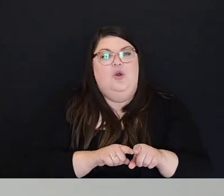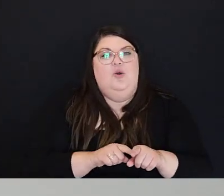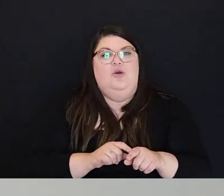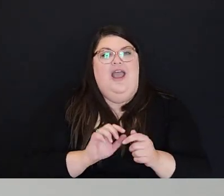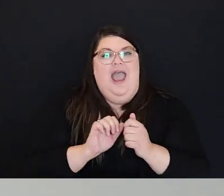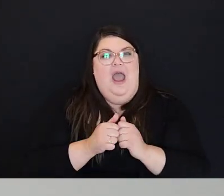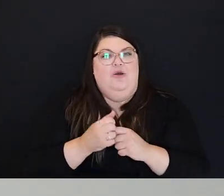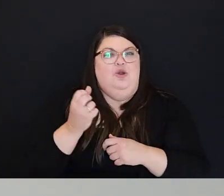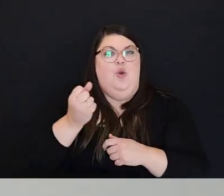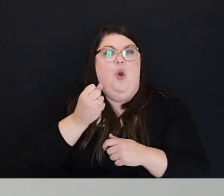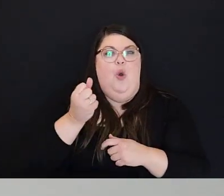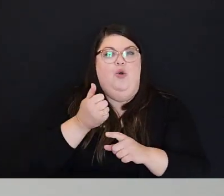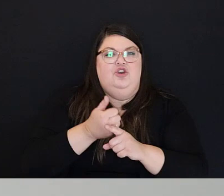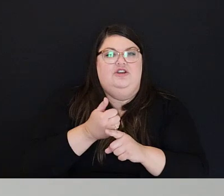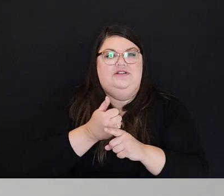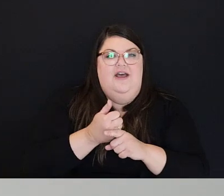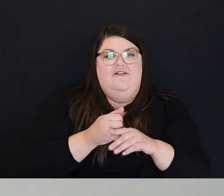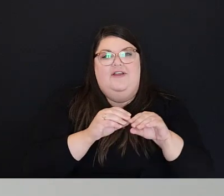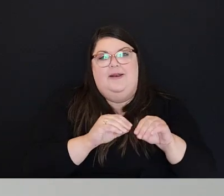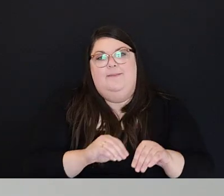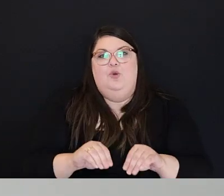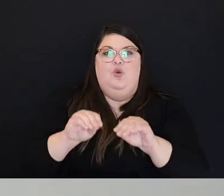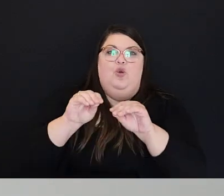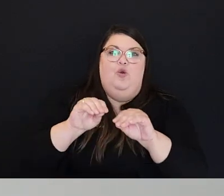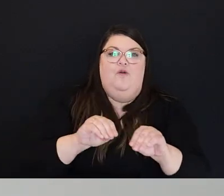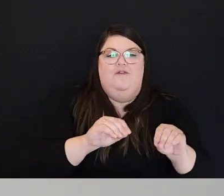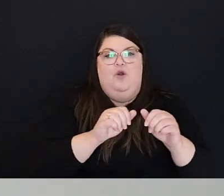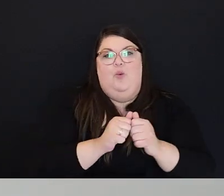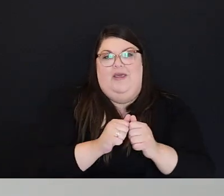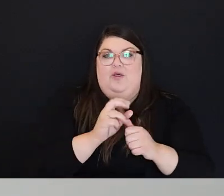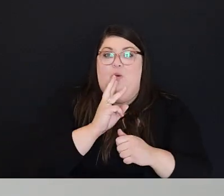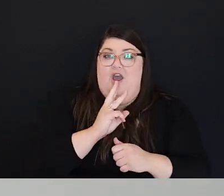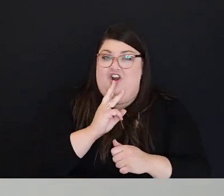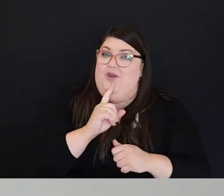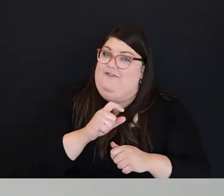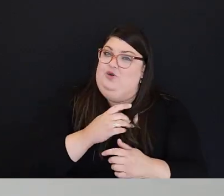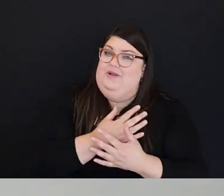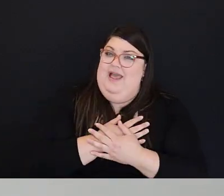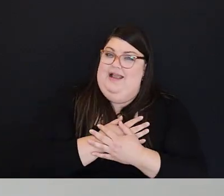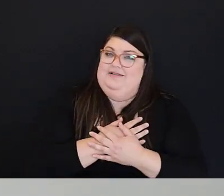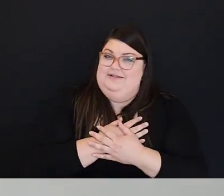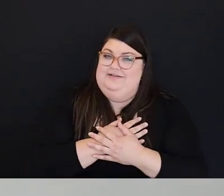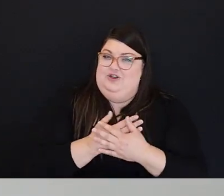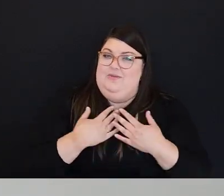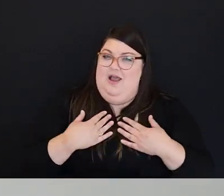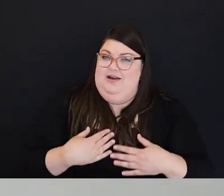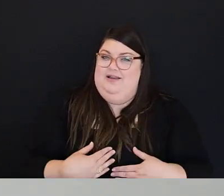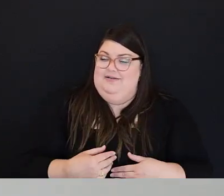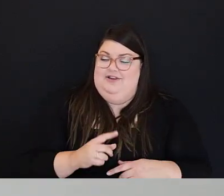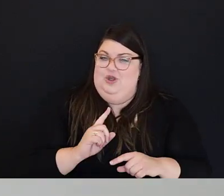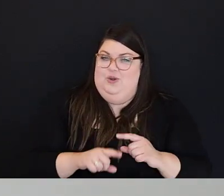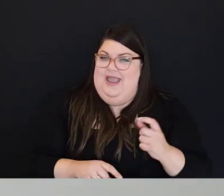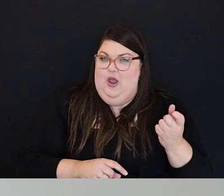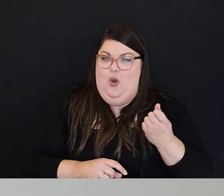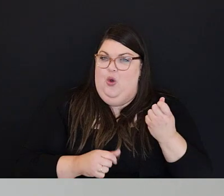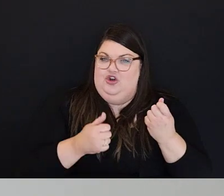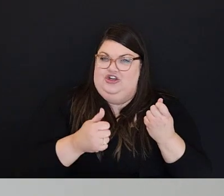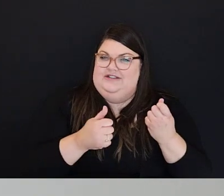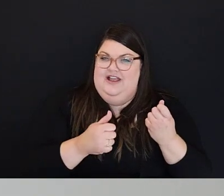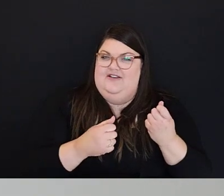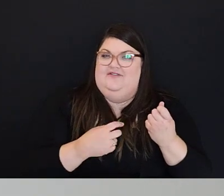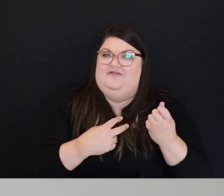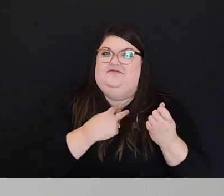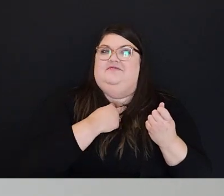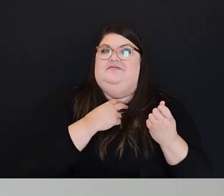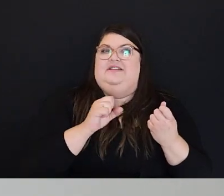do you hold yourself and move with water? And you have to relax your body. You can't hold yourself stiff in